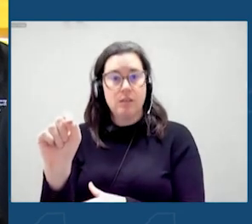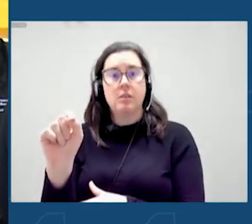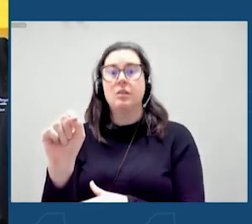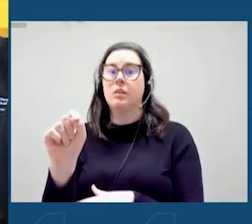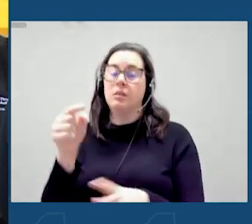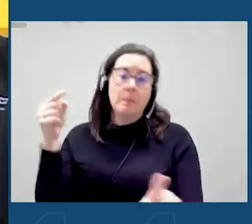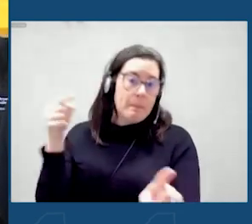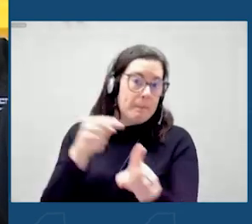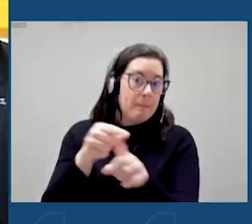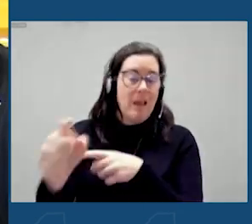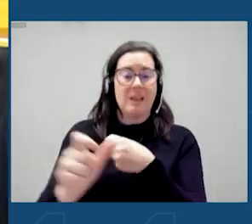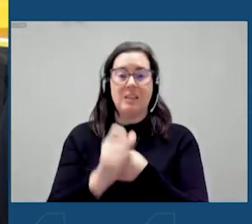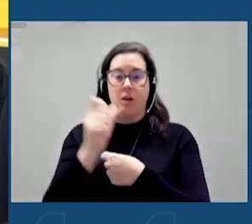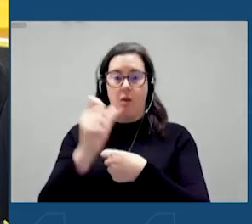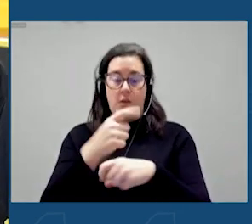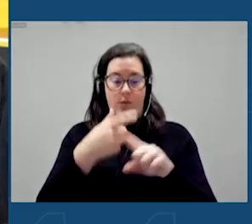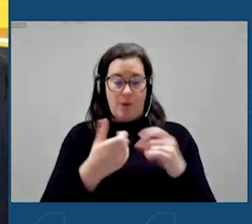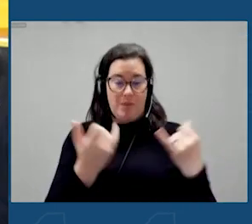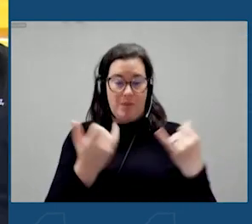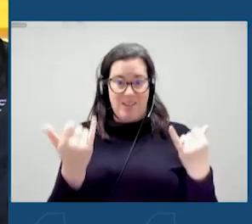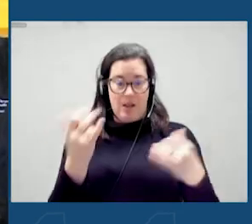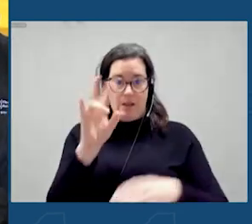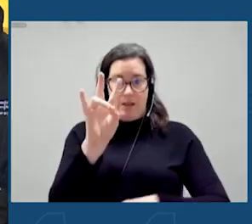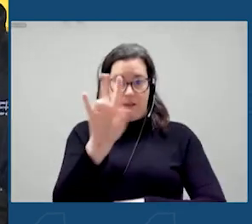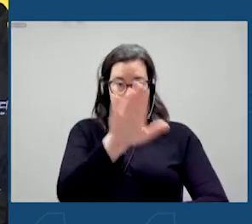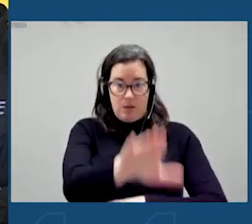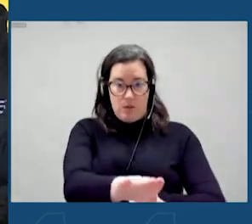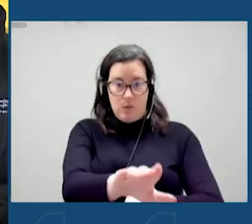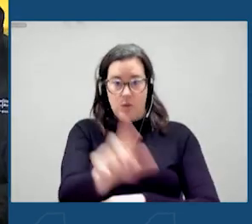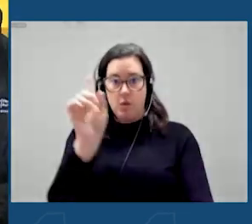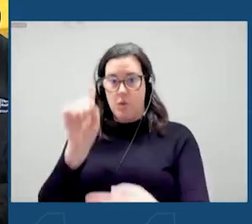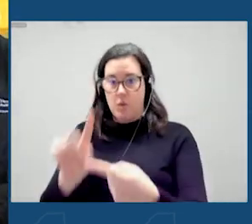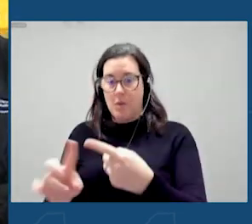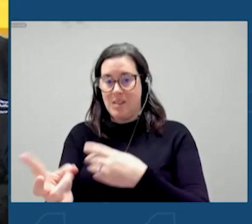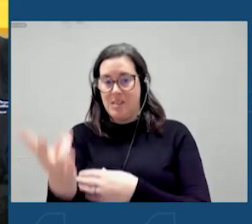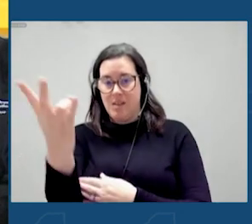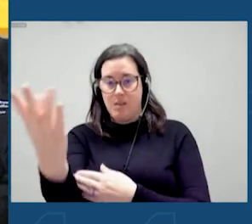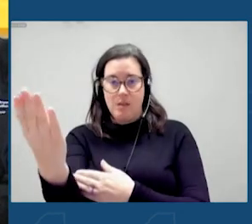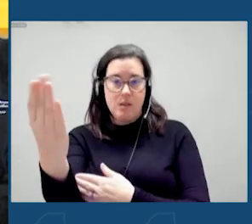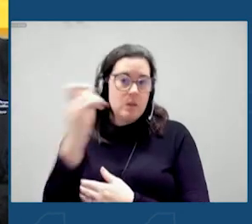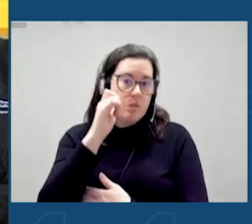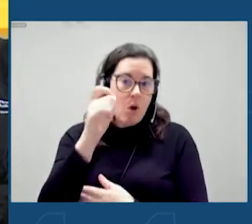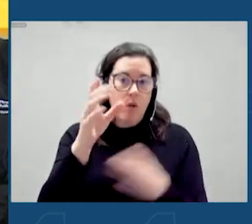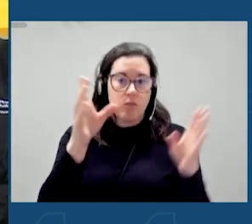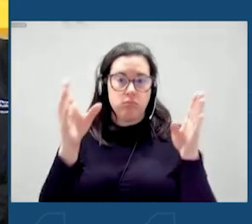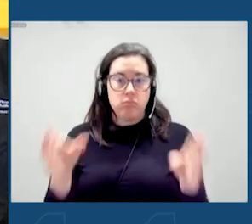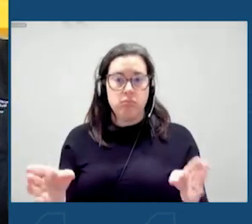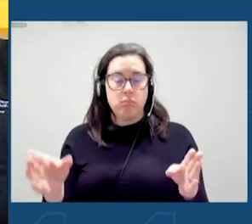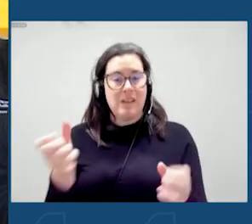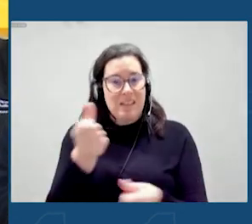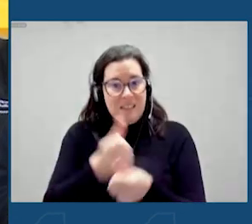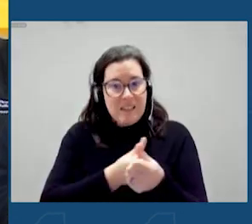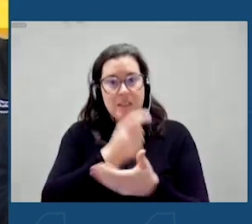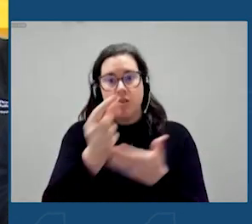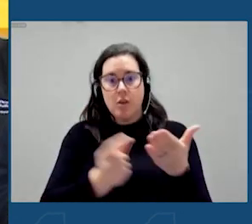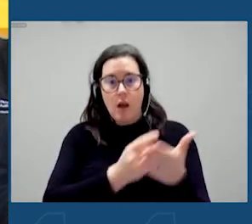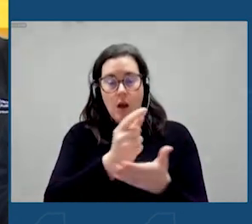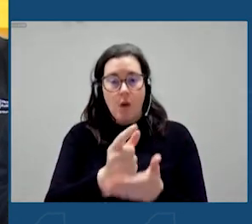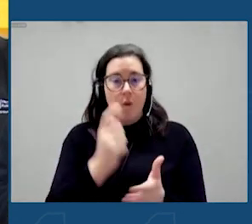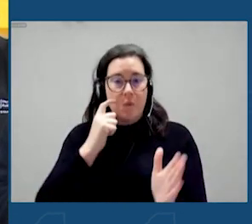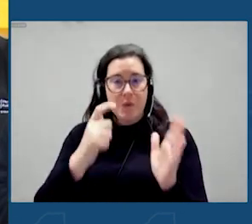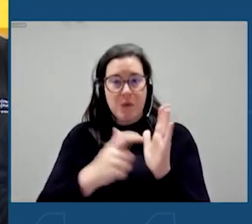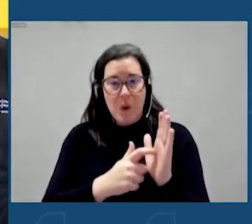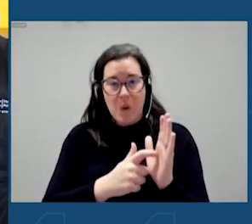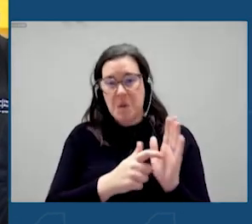from 7 p.m. tonight to 7 p.m. tomorrow, every single hour, we are going to see between 2 and